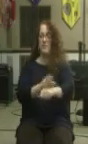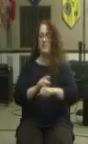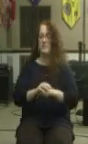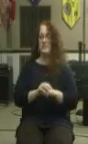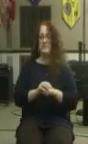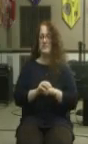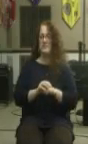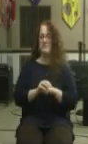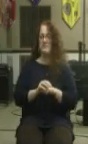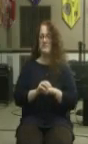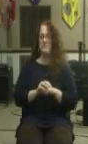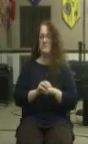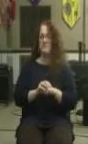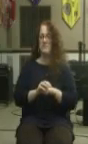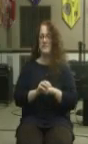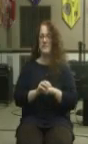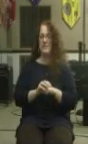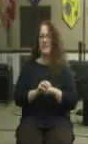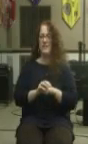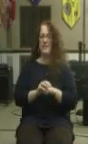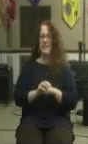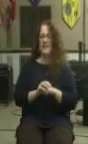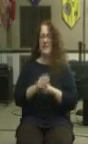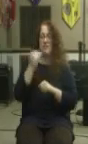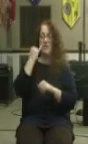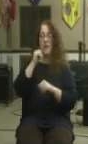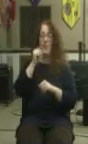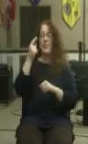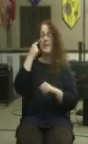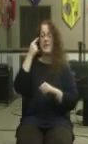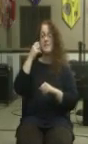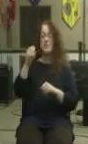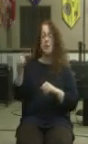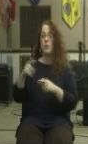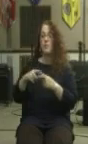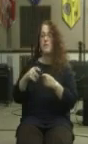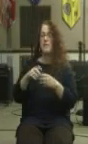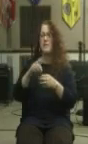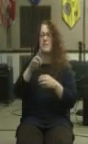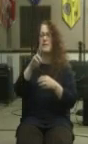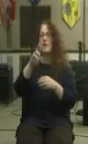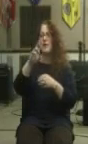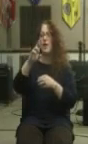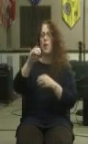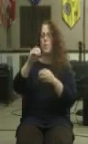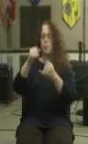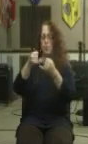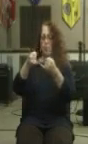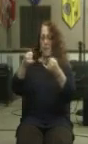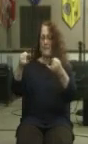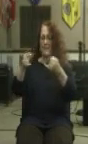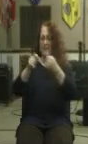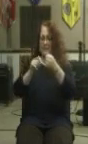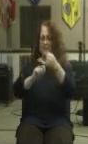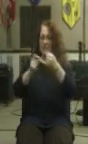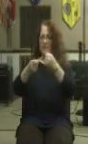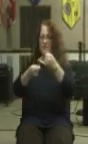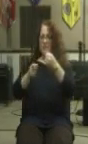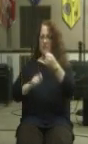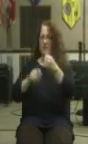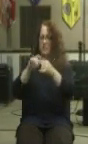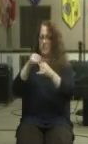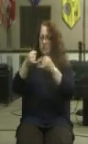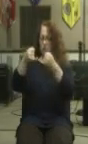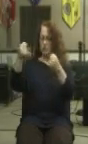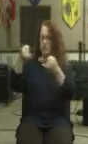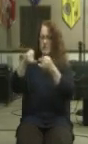There is power. If you don't think so, get a rope and begin to take away each strand.